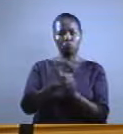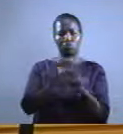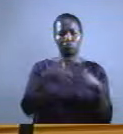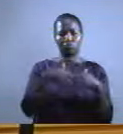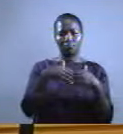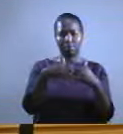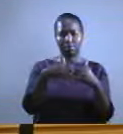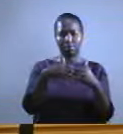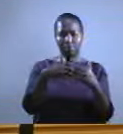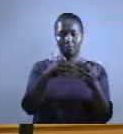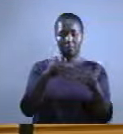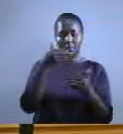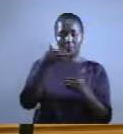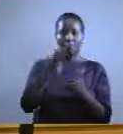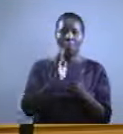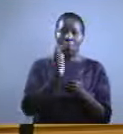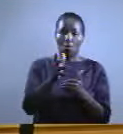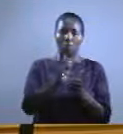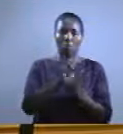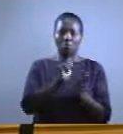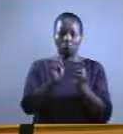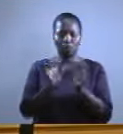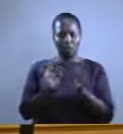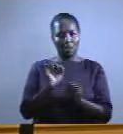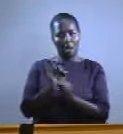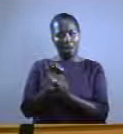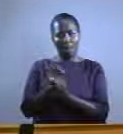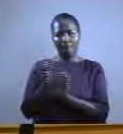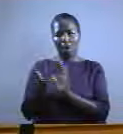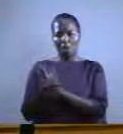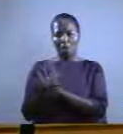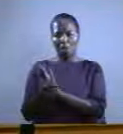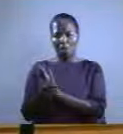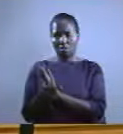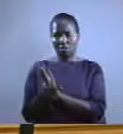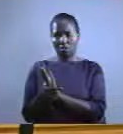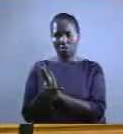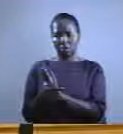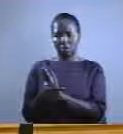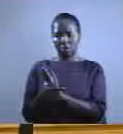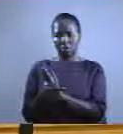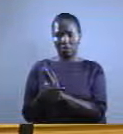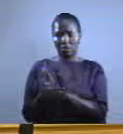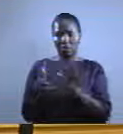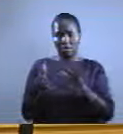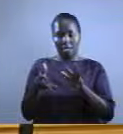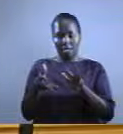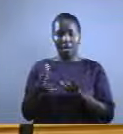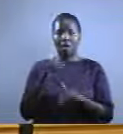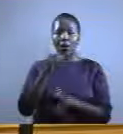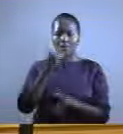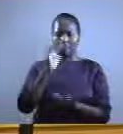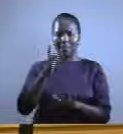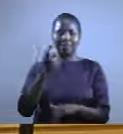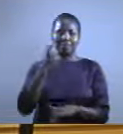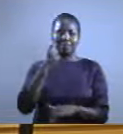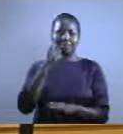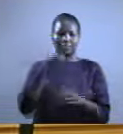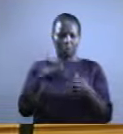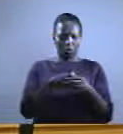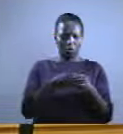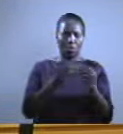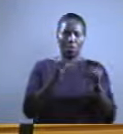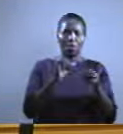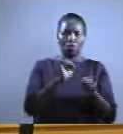would encompass changes to our labor laws, which would make it easier for smaller business